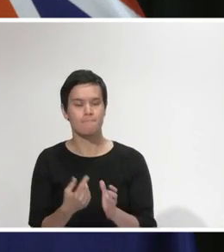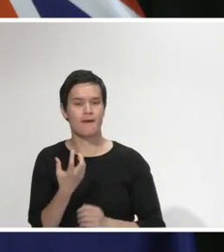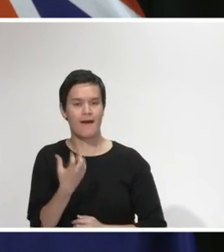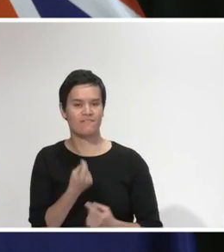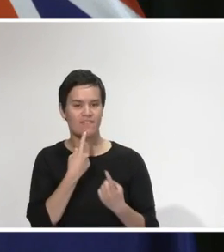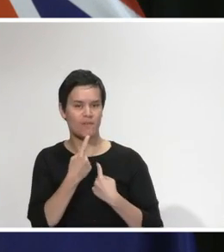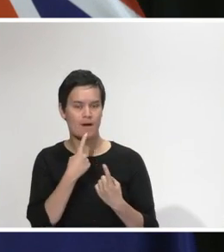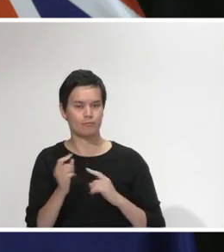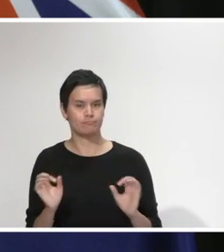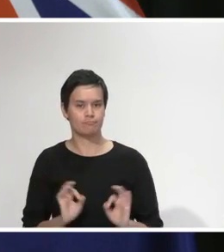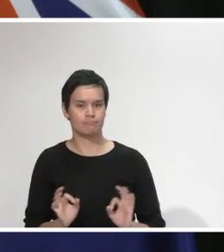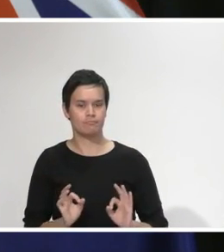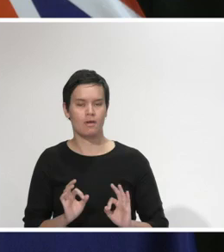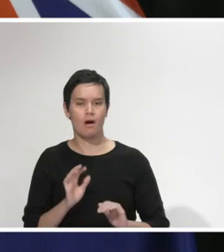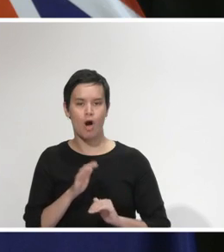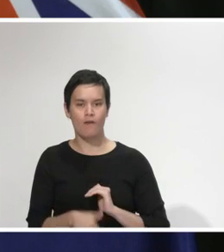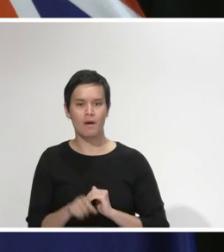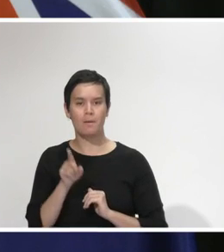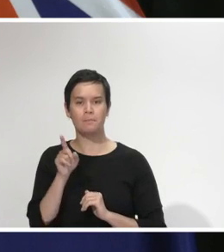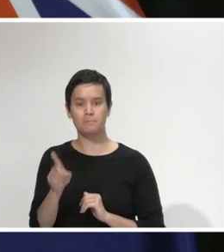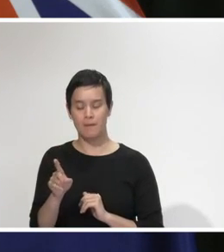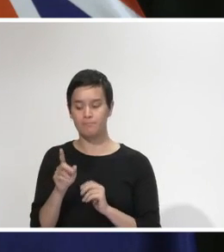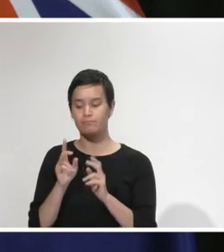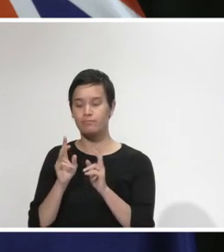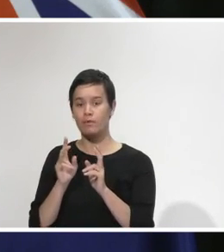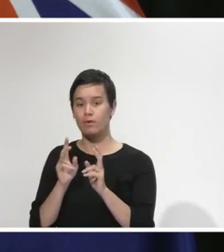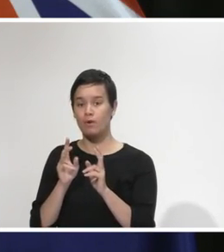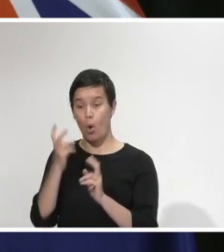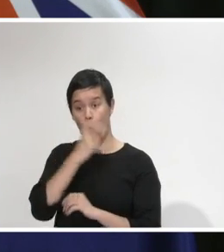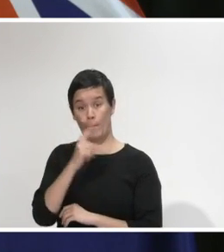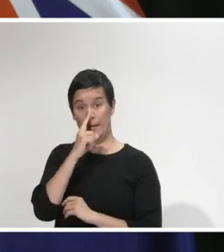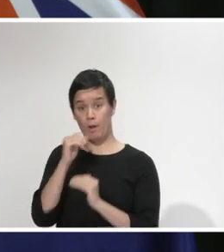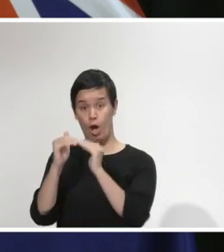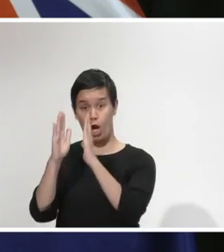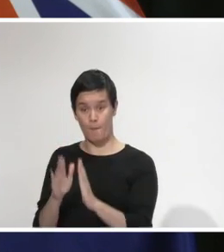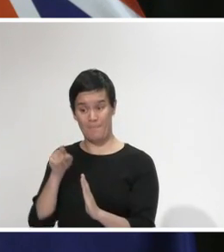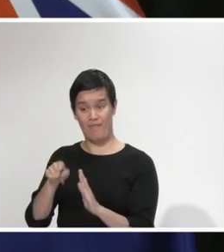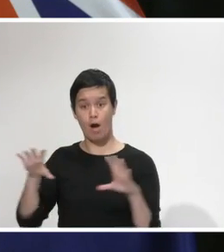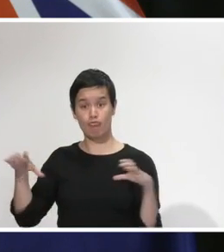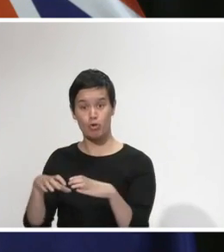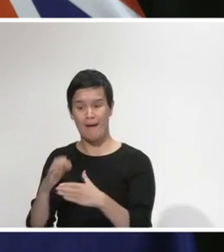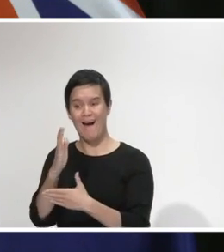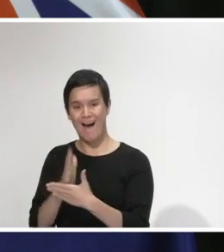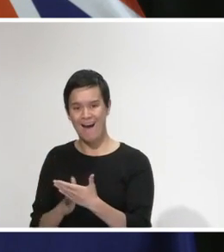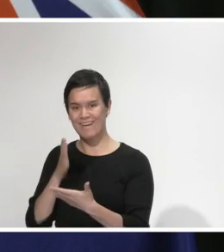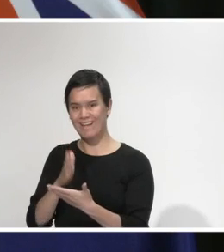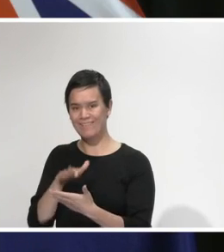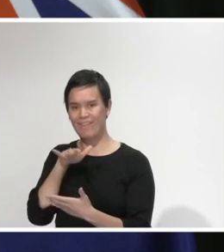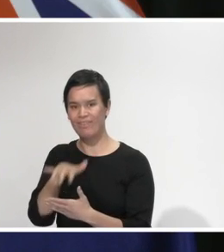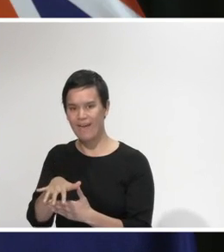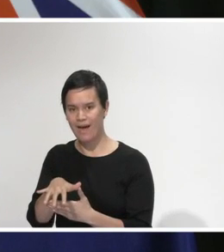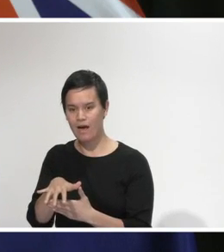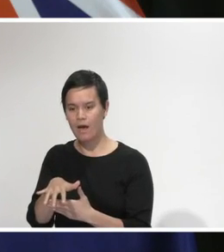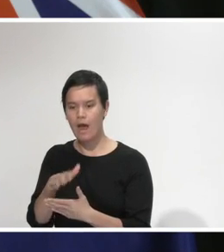half the cases are involved in a rest home and half are in the community. And what's not clear is just yet quite the